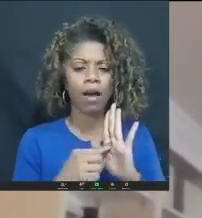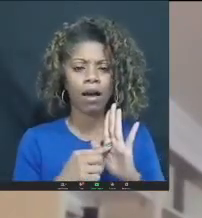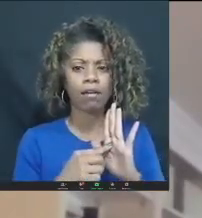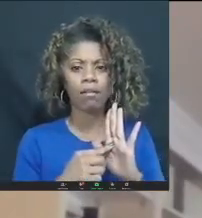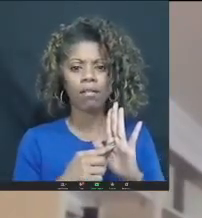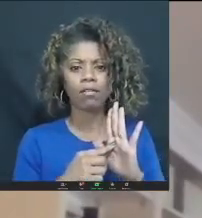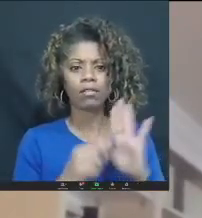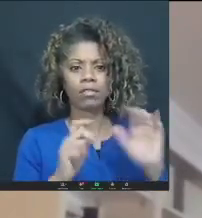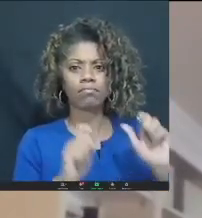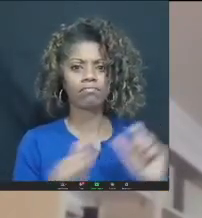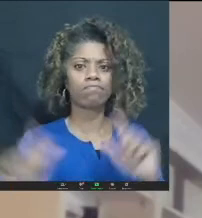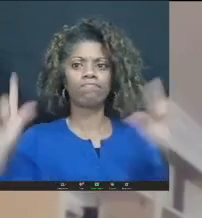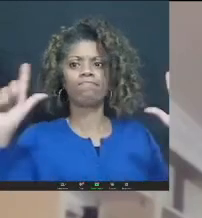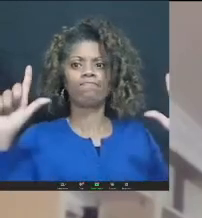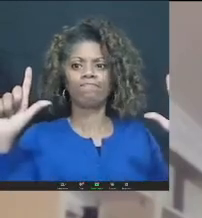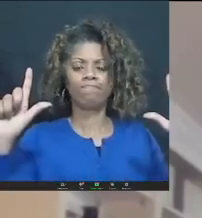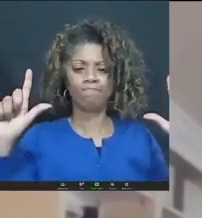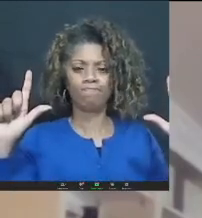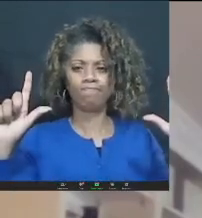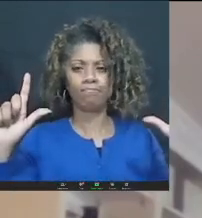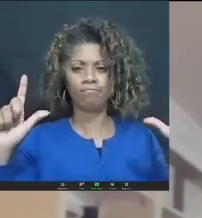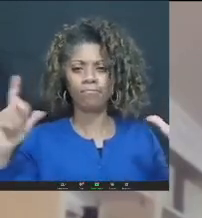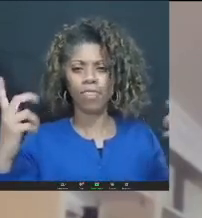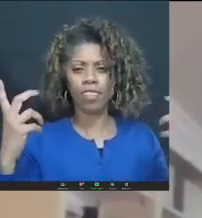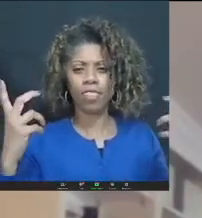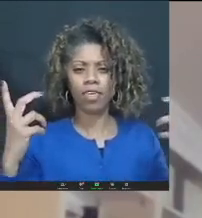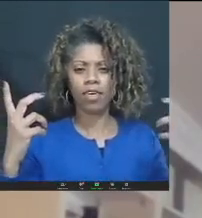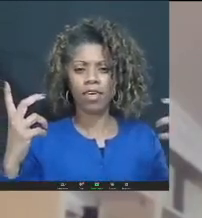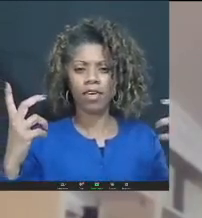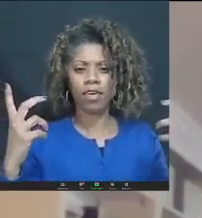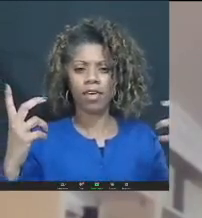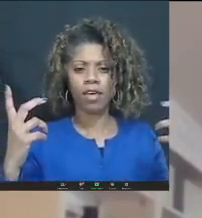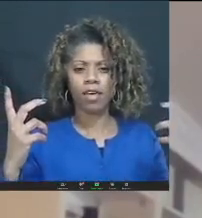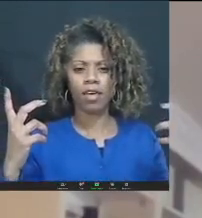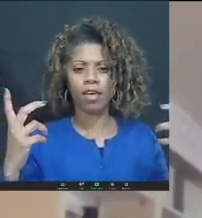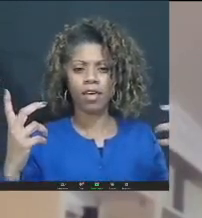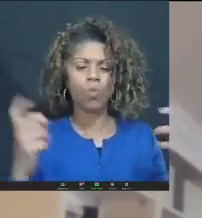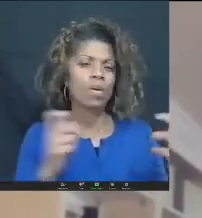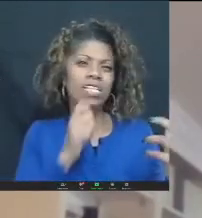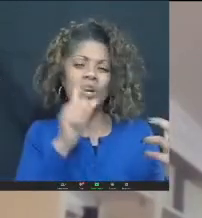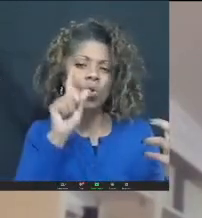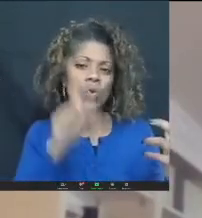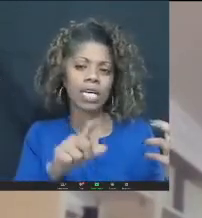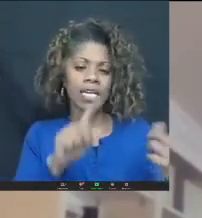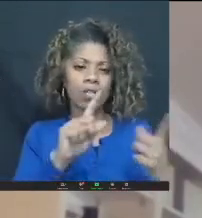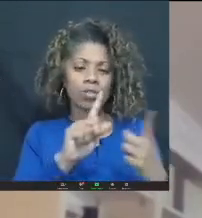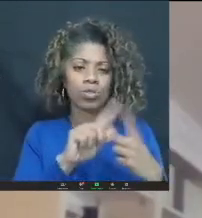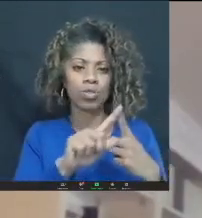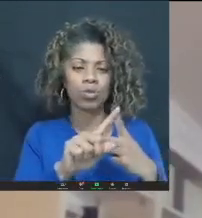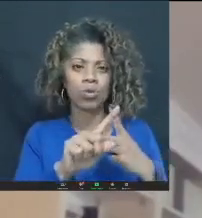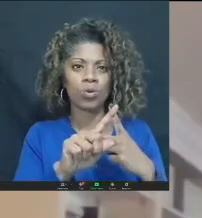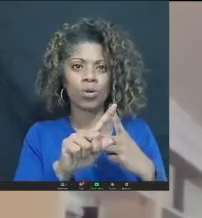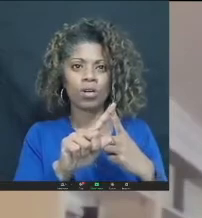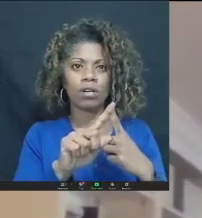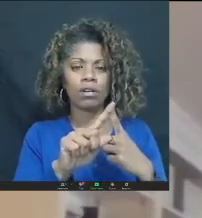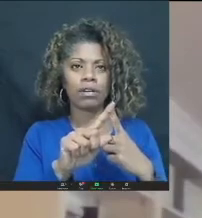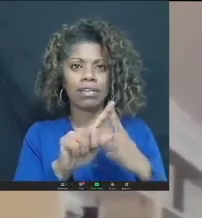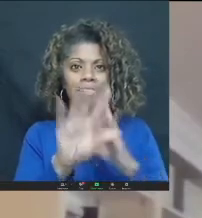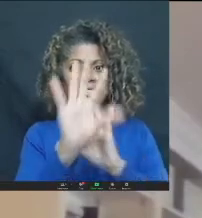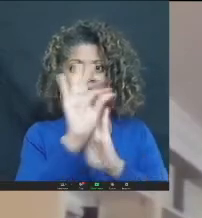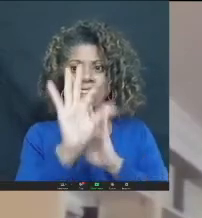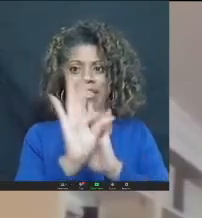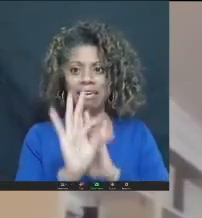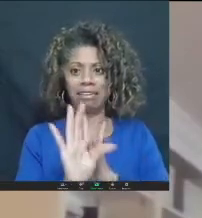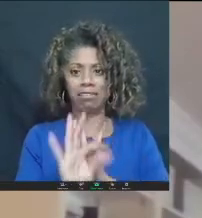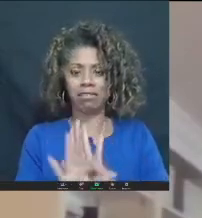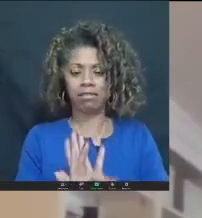That really we need to not frame us by our worst moments and frame the individuals that we're trying to serve. And